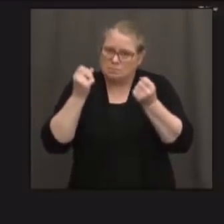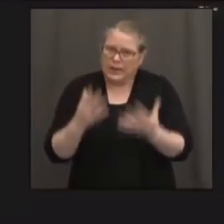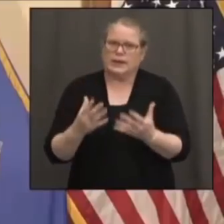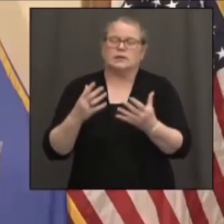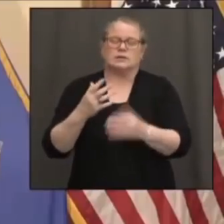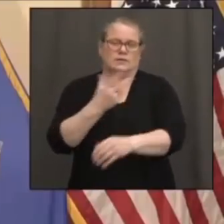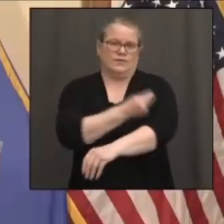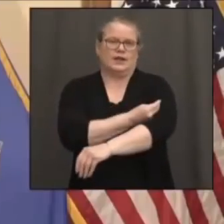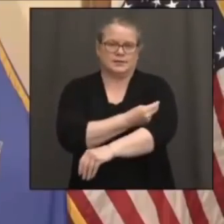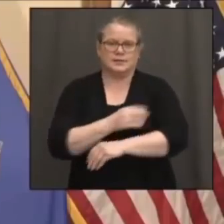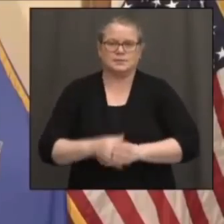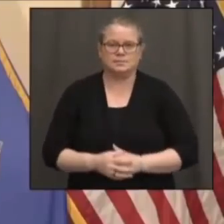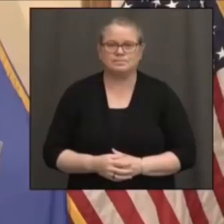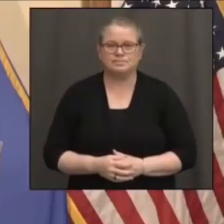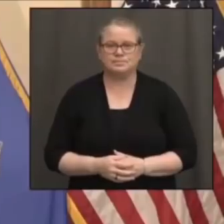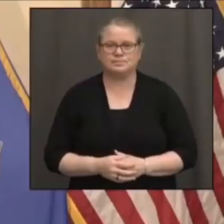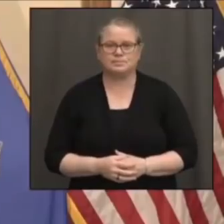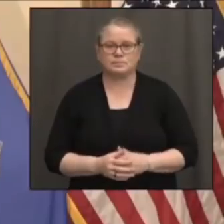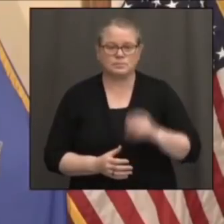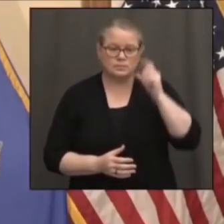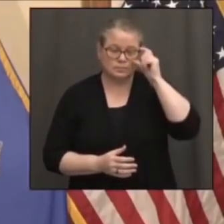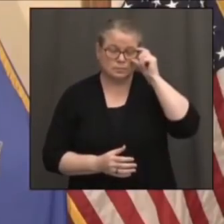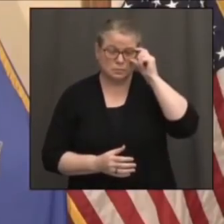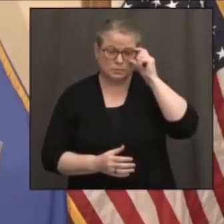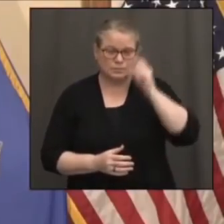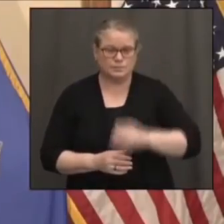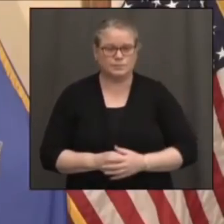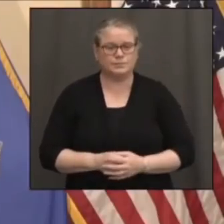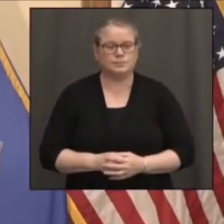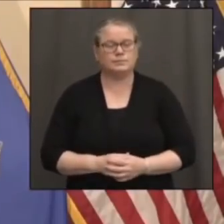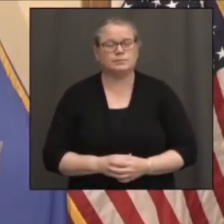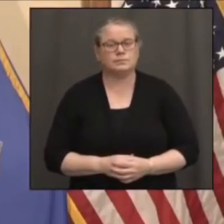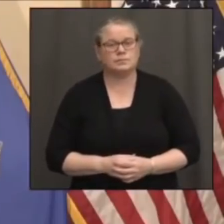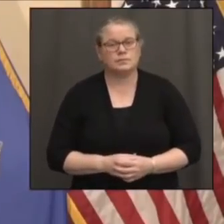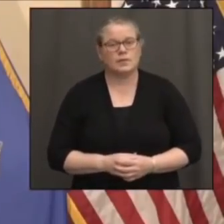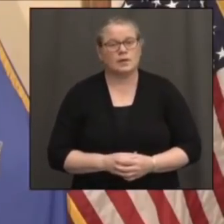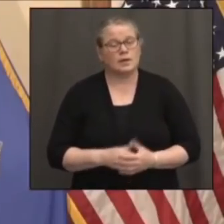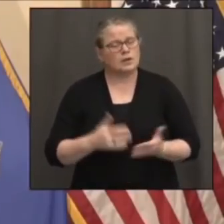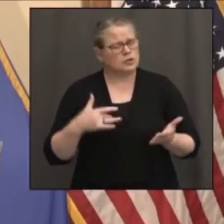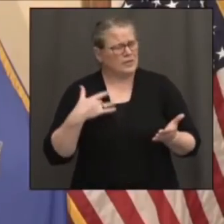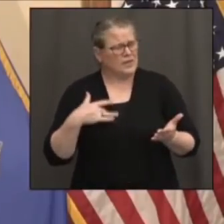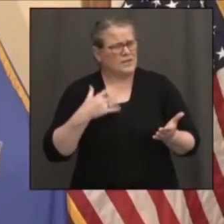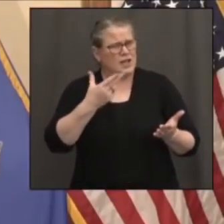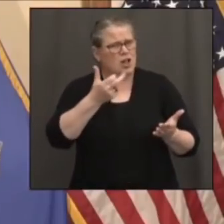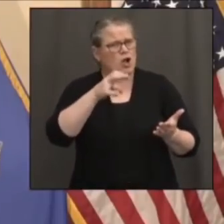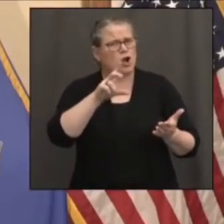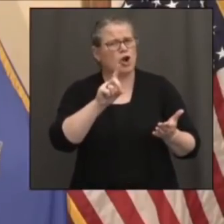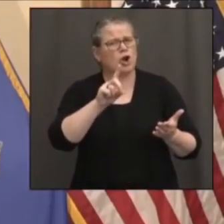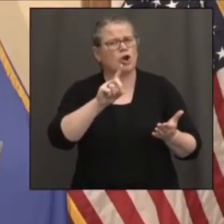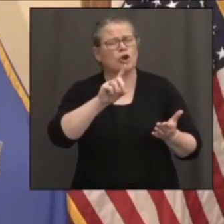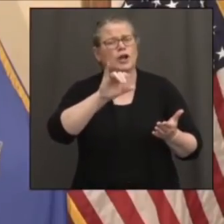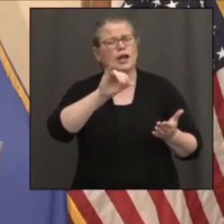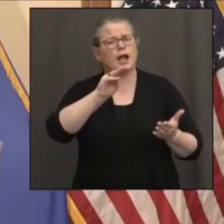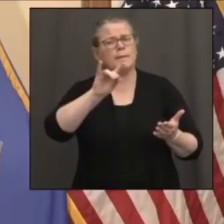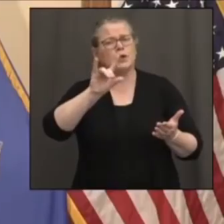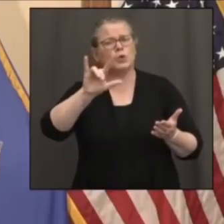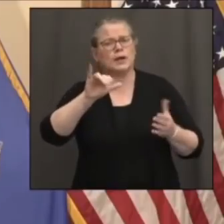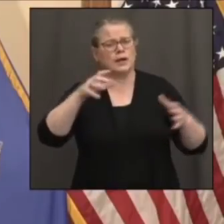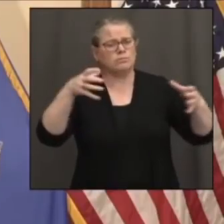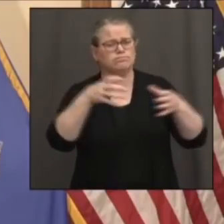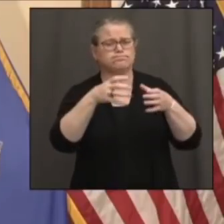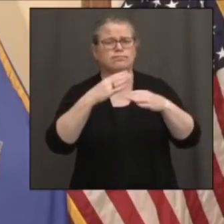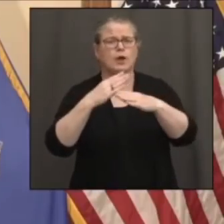And with that, the unlikelihood of reaching herd immunity, how does that kind of change the policy approaches or the state's